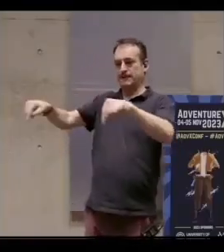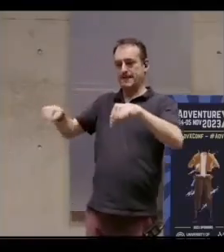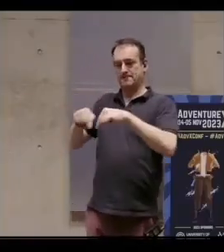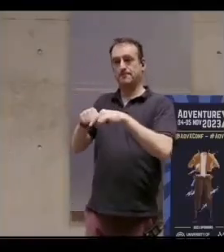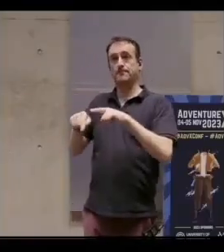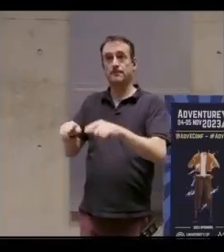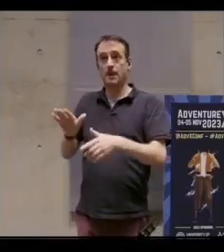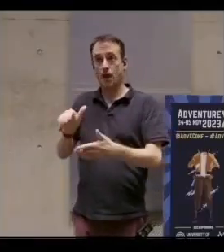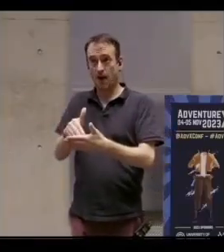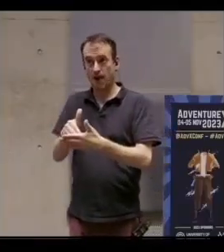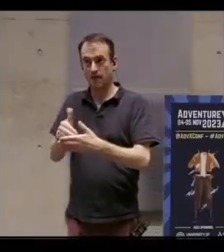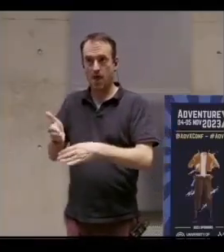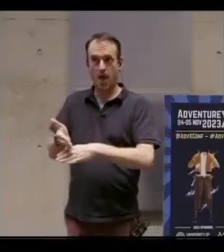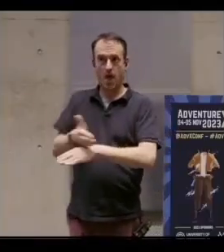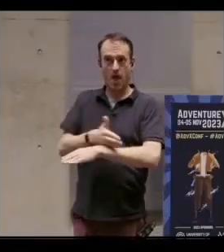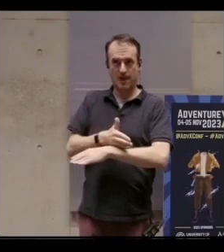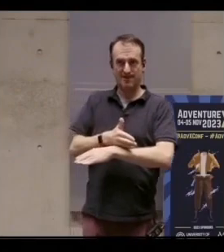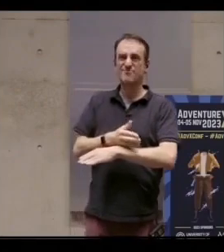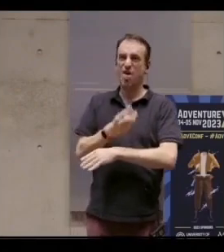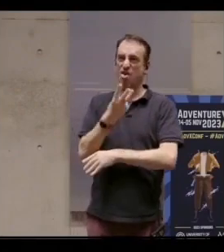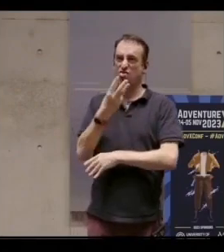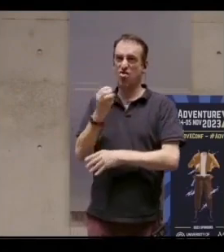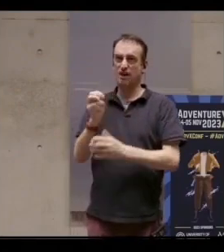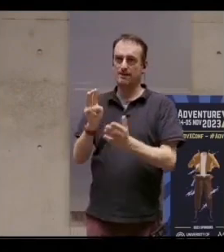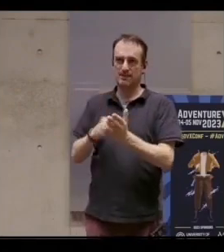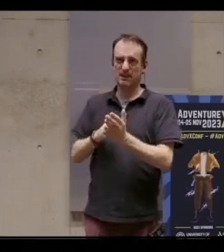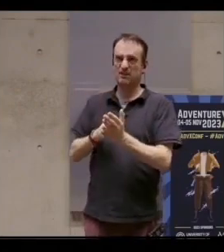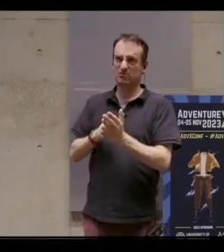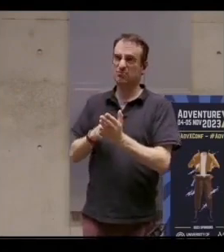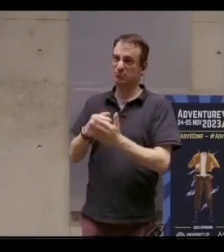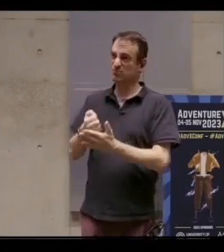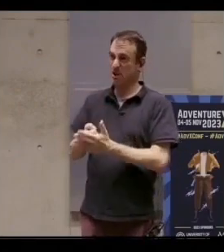early, like at least.